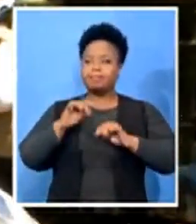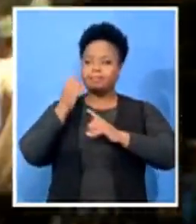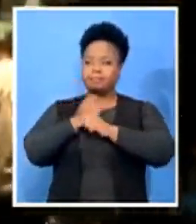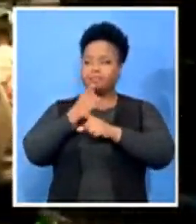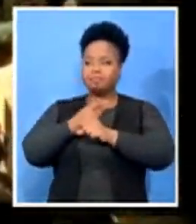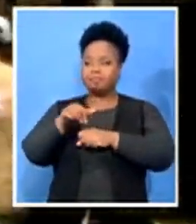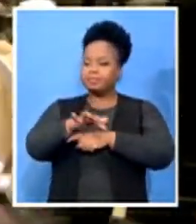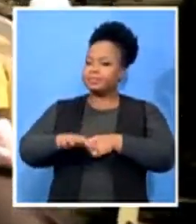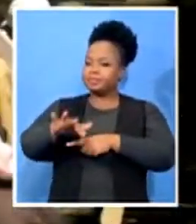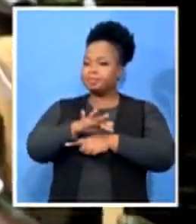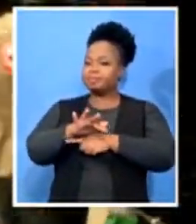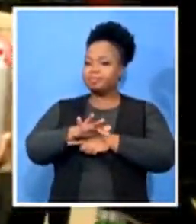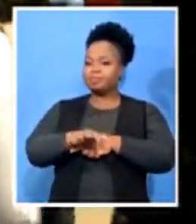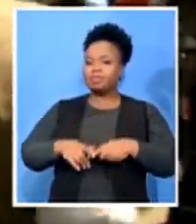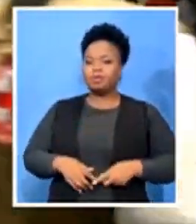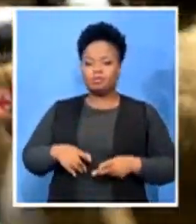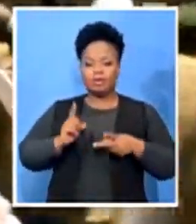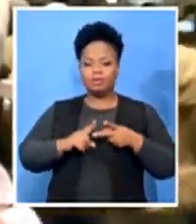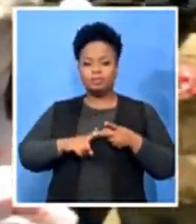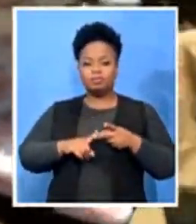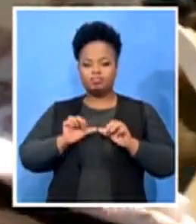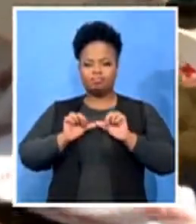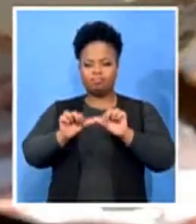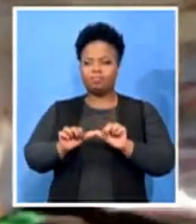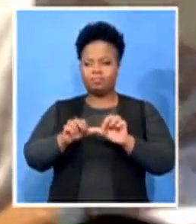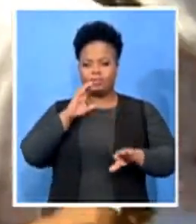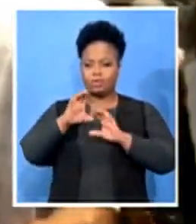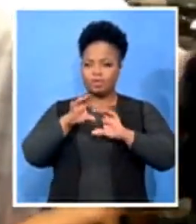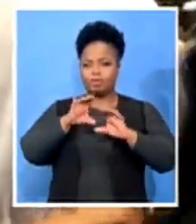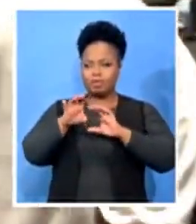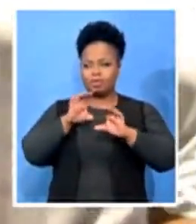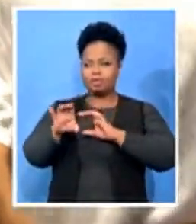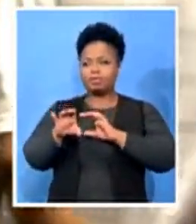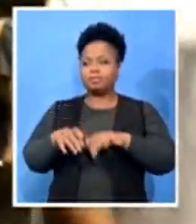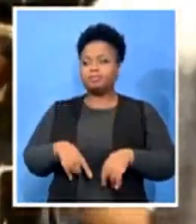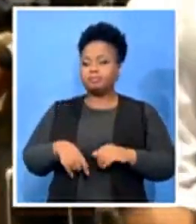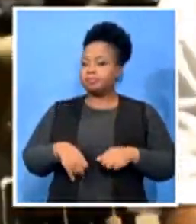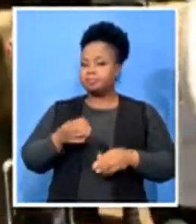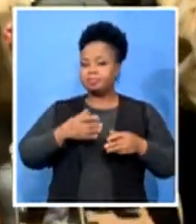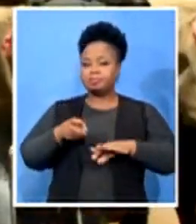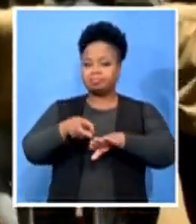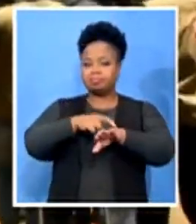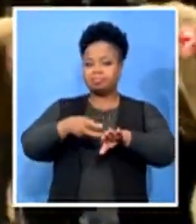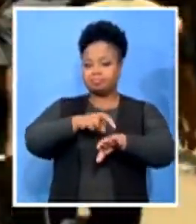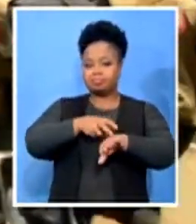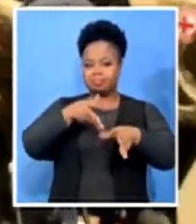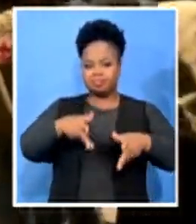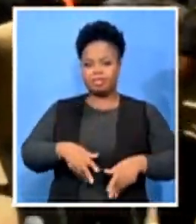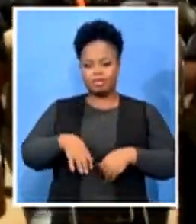continues to communicate with the commuters here at the Bloemfontein taxi rank.